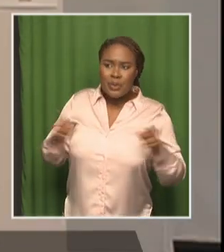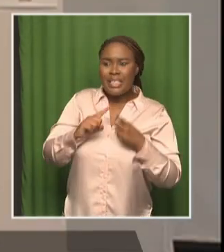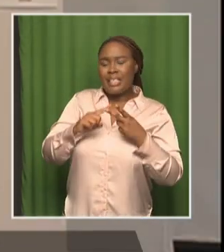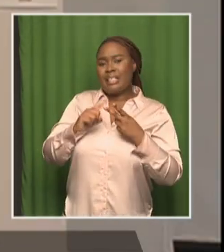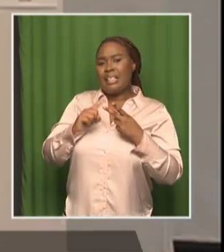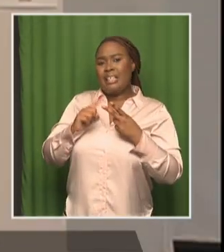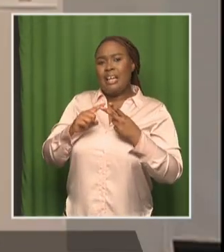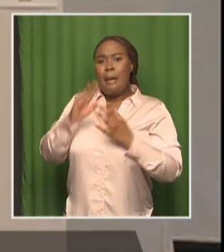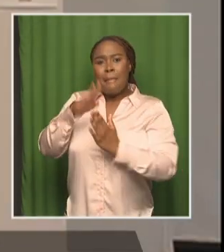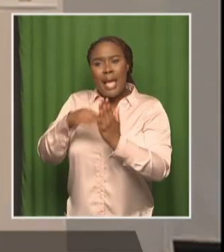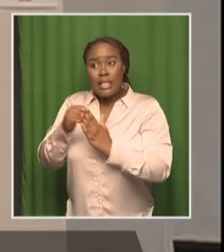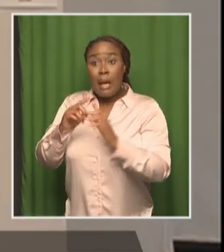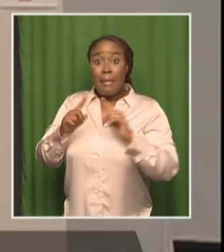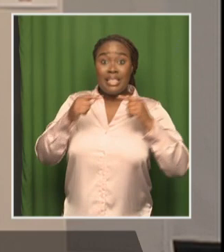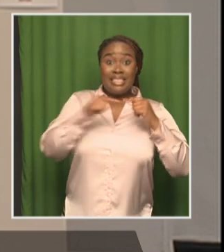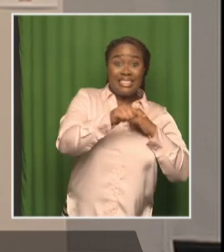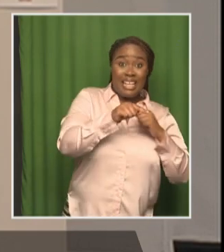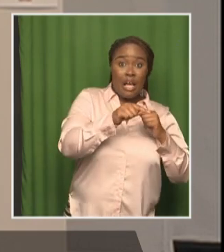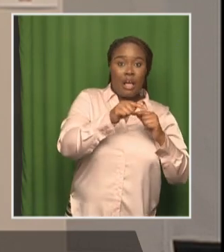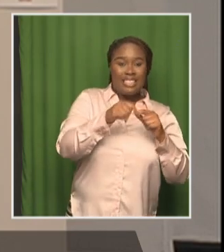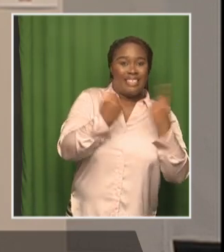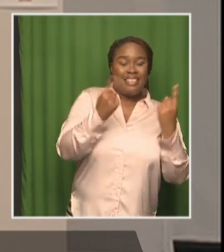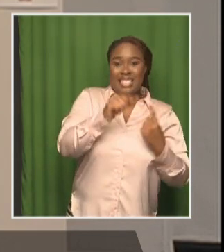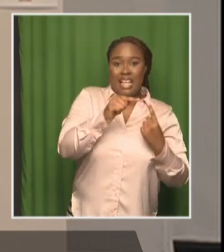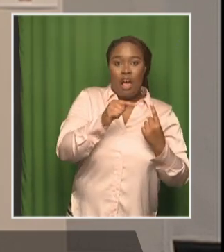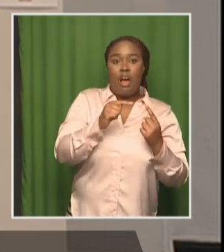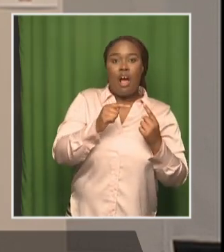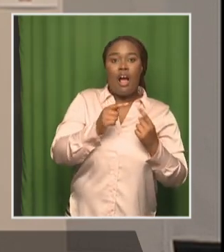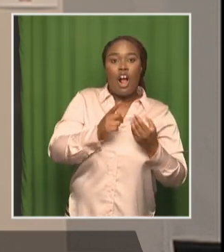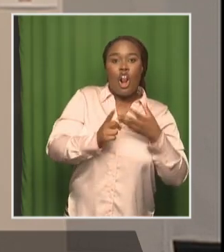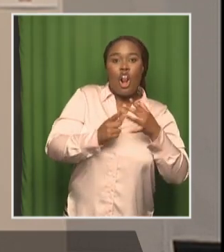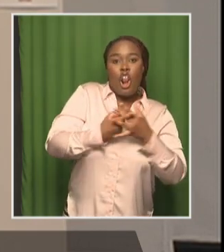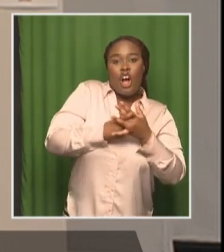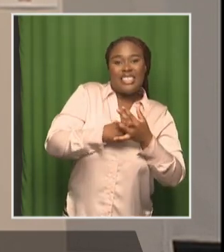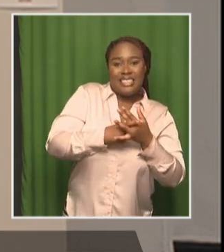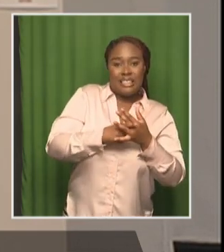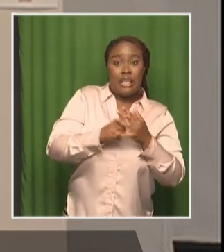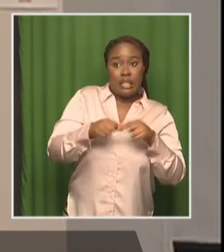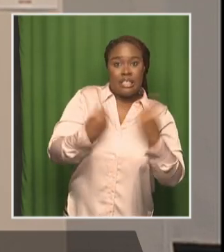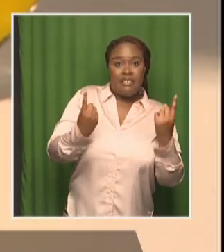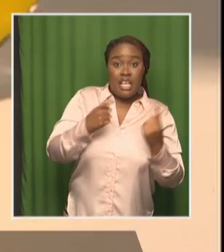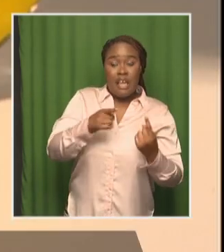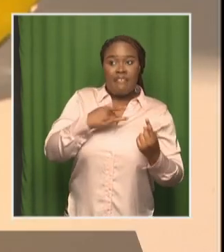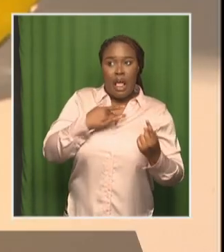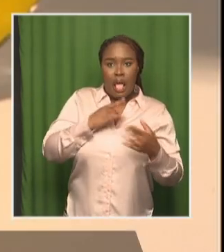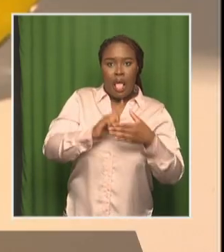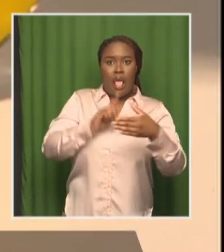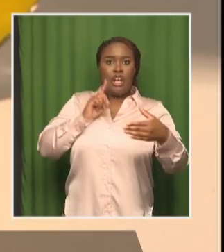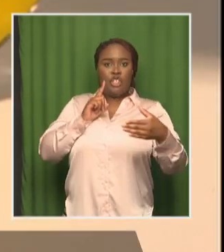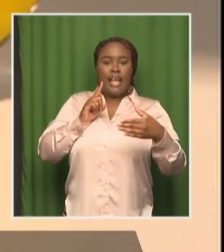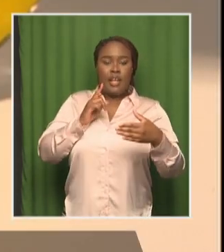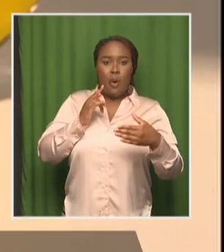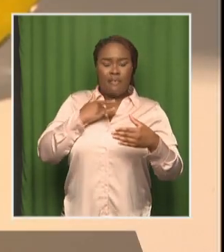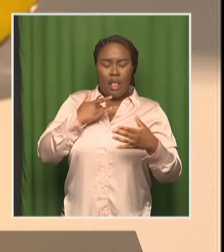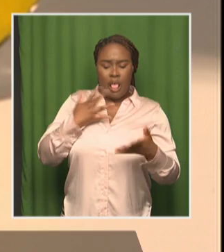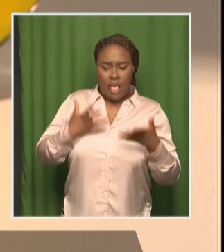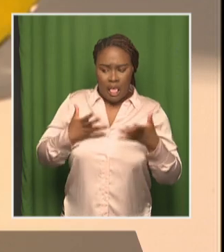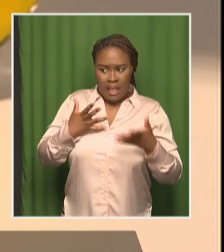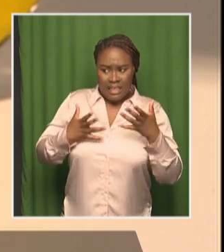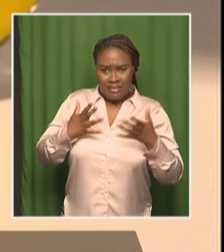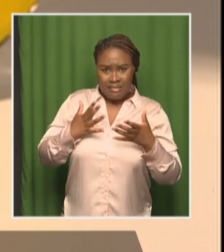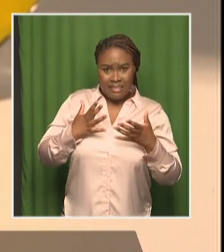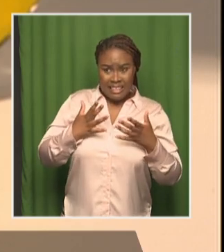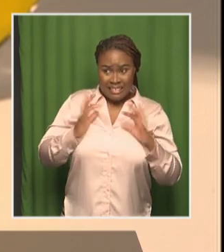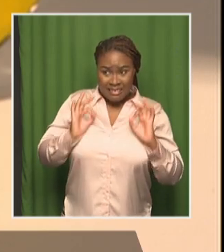experience. The artist may have felt a sense of isolation and self-doubt, wondering if their work